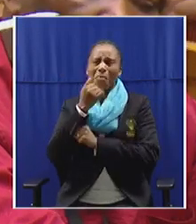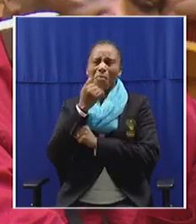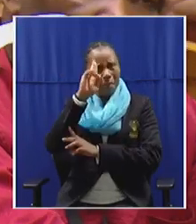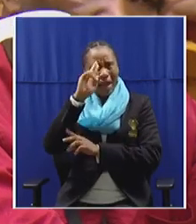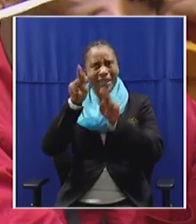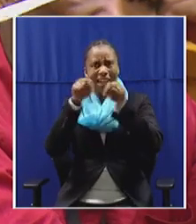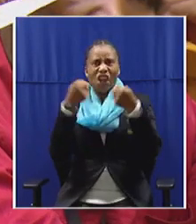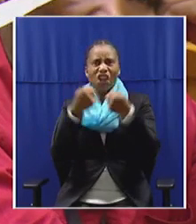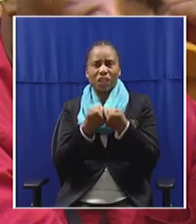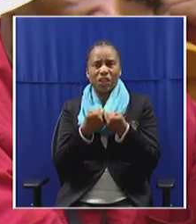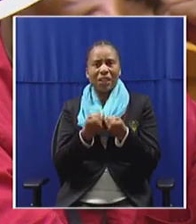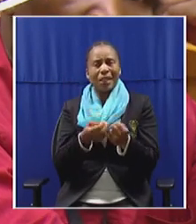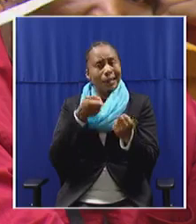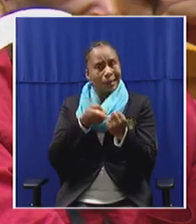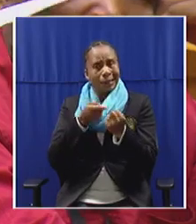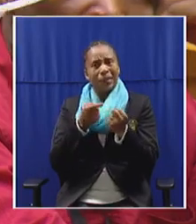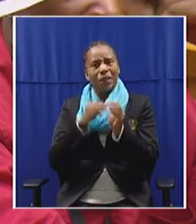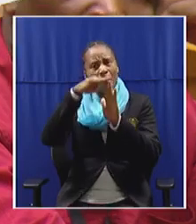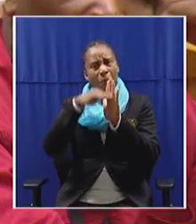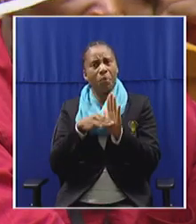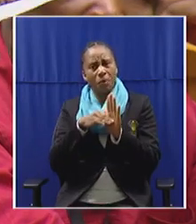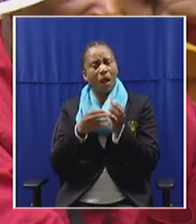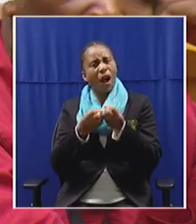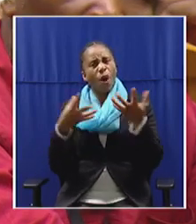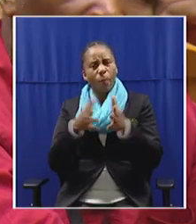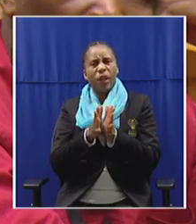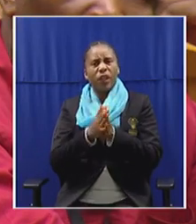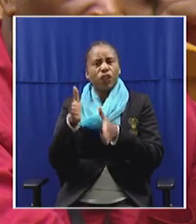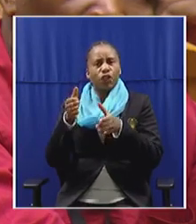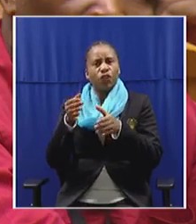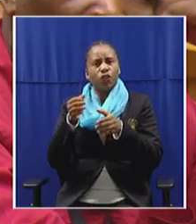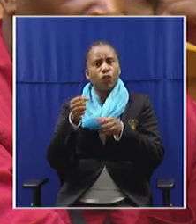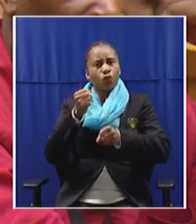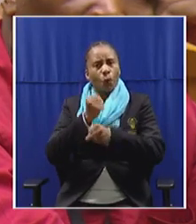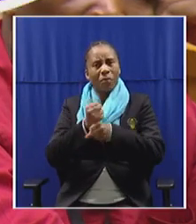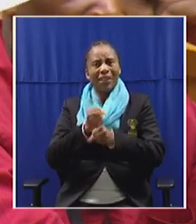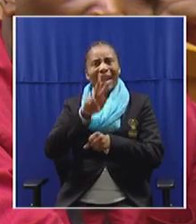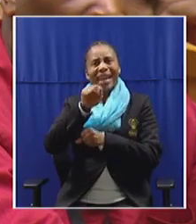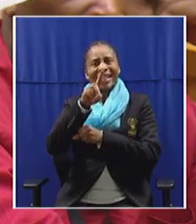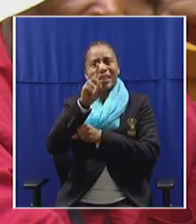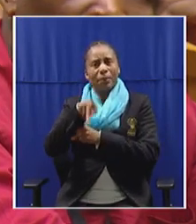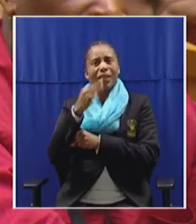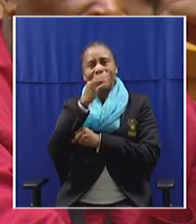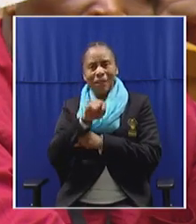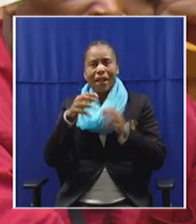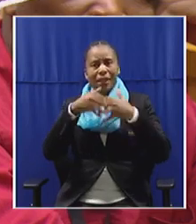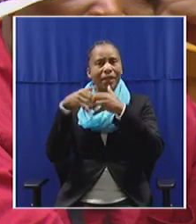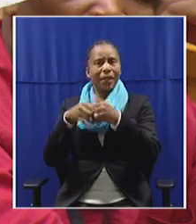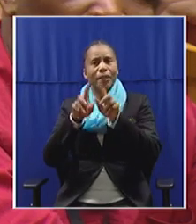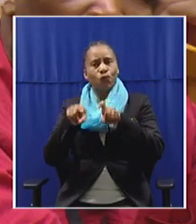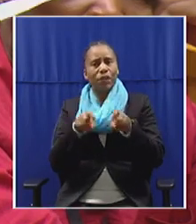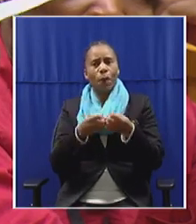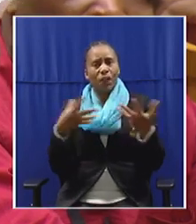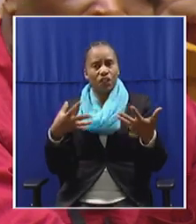in order to reduce this unemployment, how many jobs did the NDP say should be created? And realistically